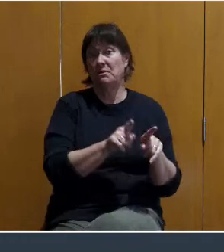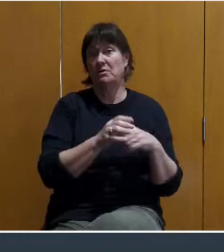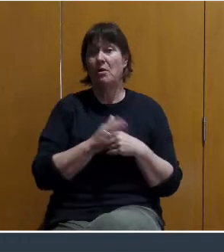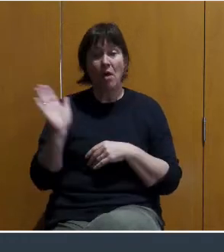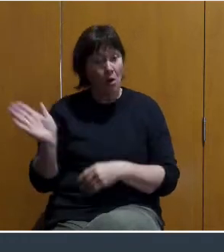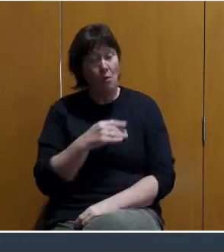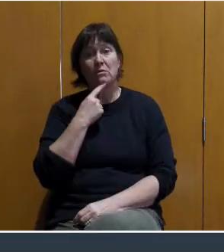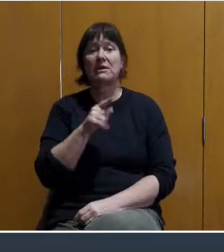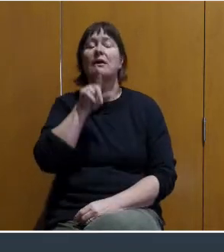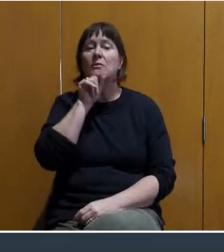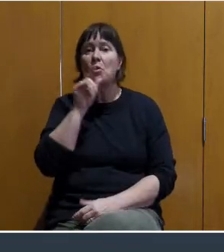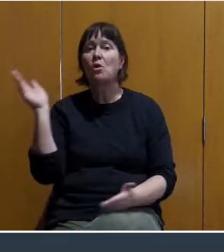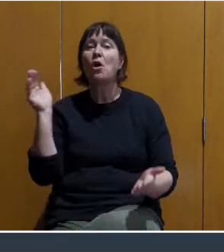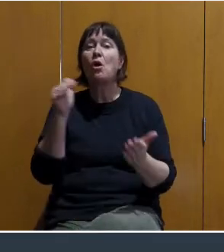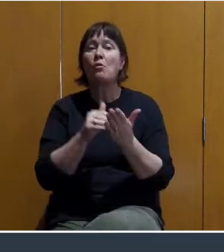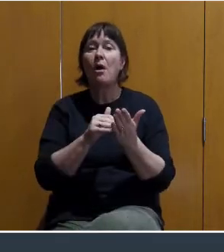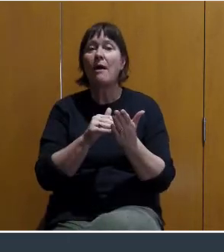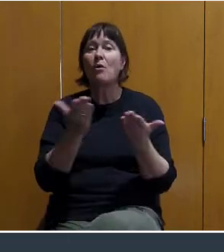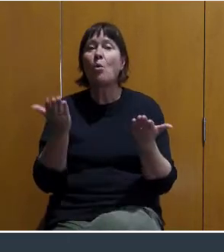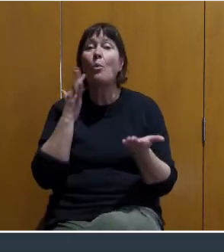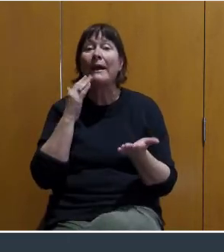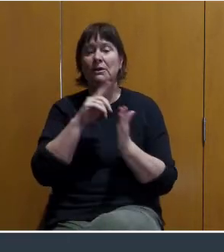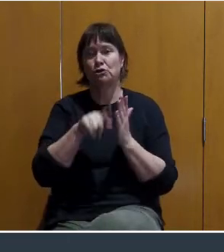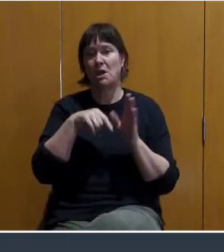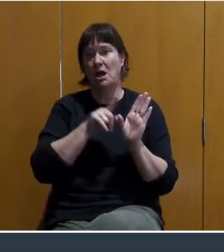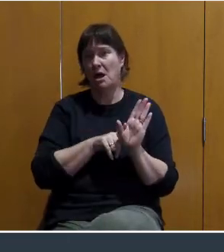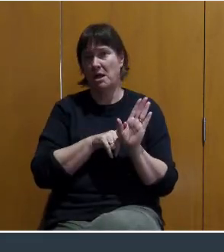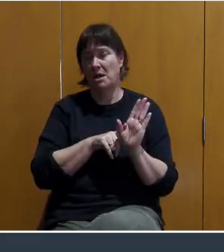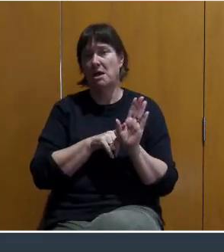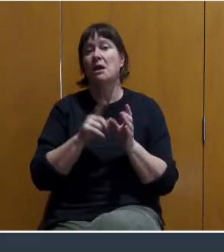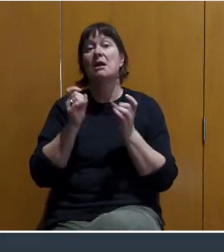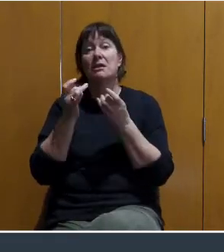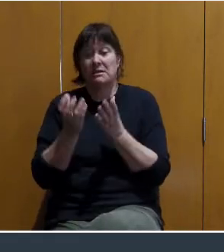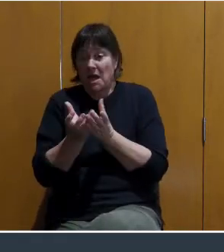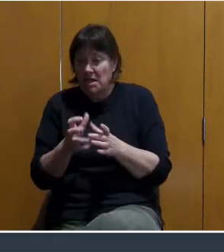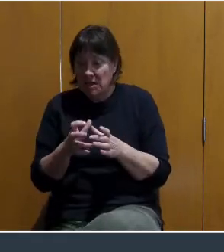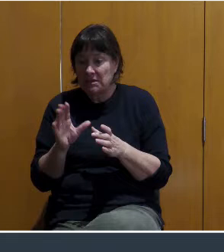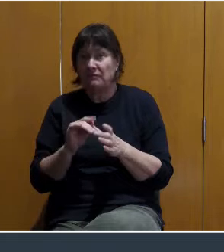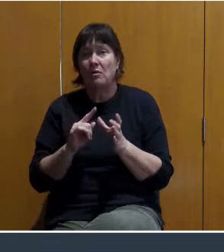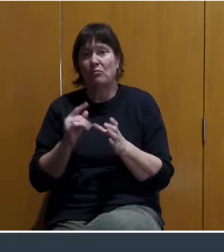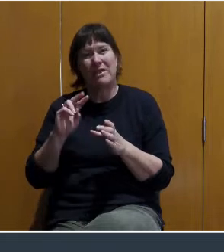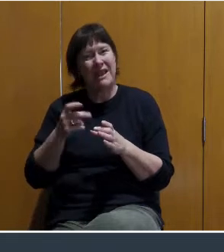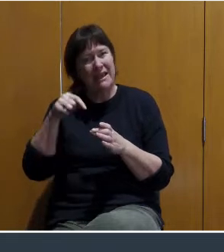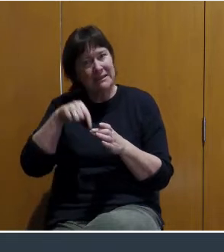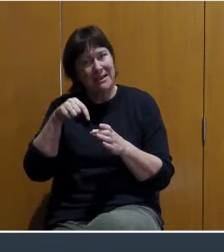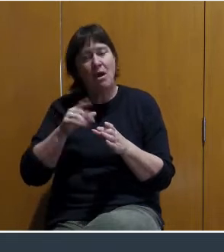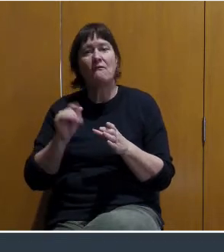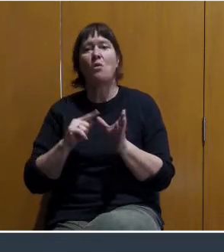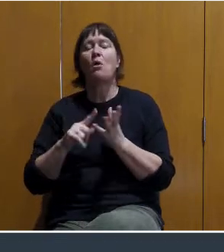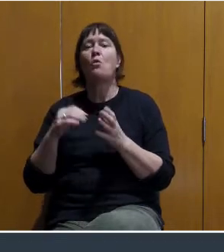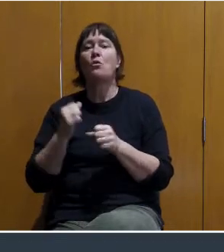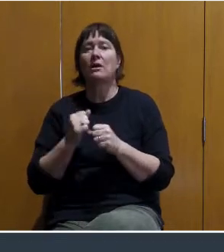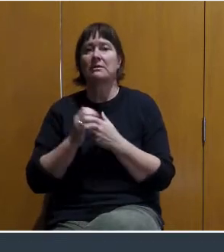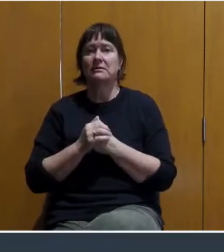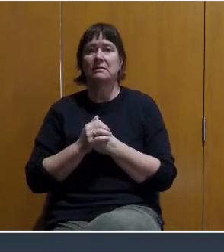of them states that the birds arrive in July and they start to nest from August. So